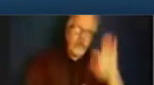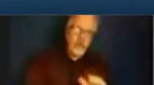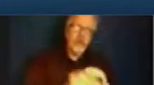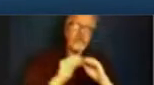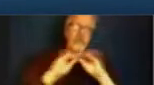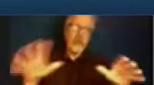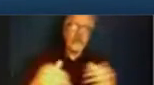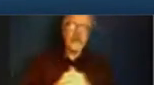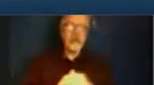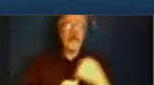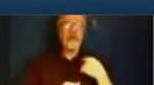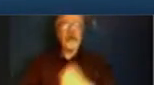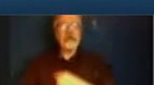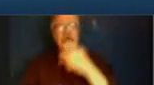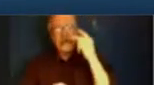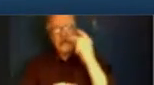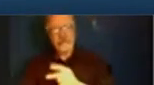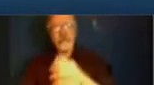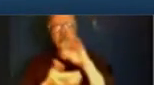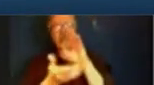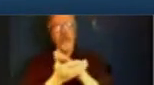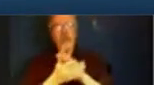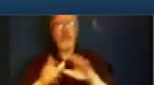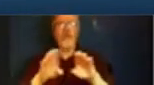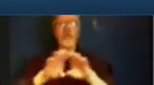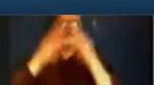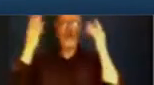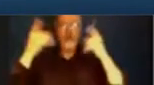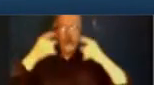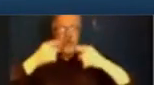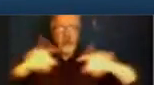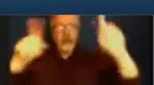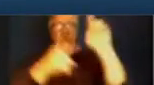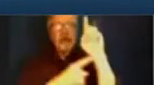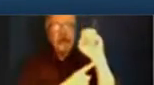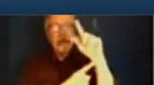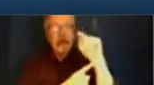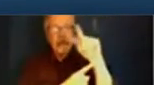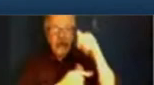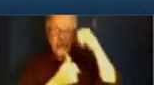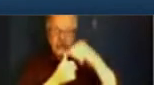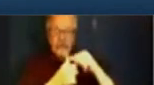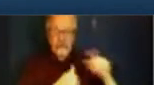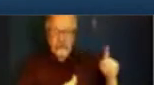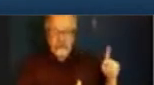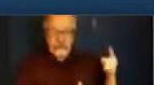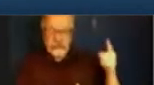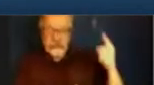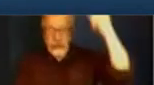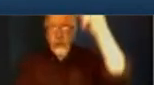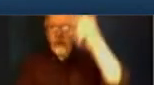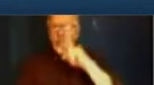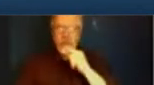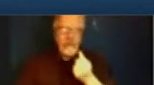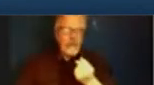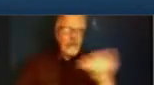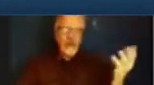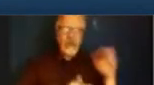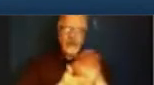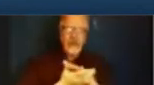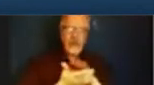for the most part during the Delta surge. We had very few classrooms and schools that had to close during that surge.